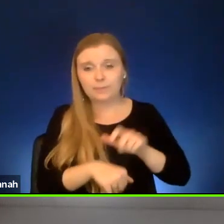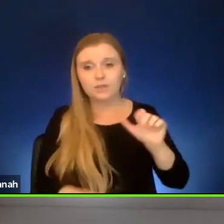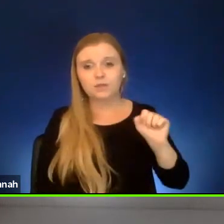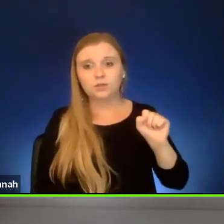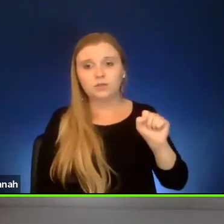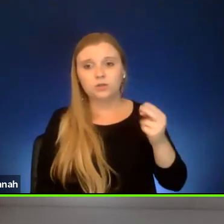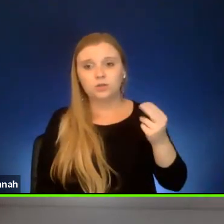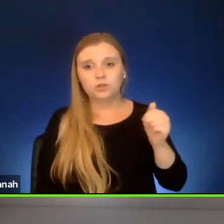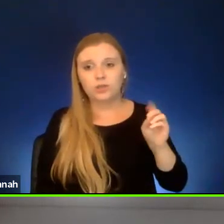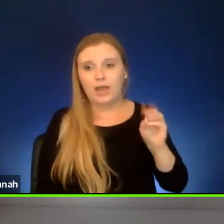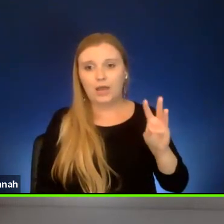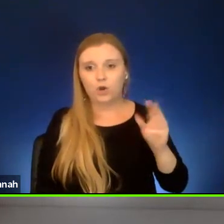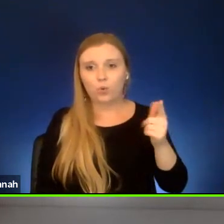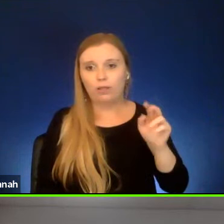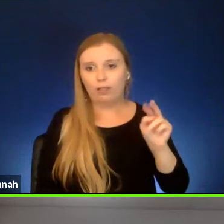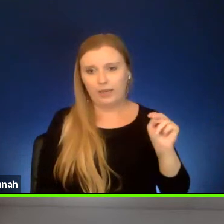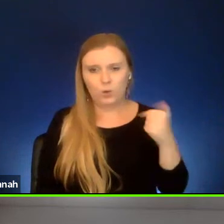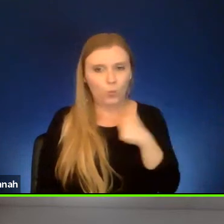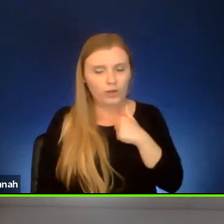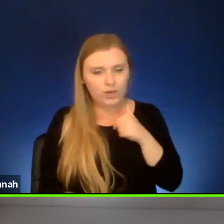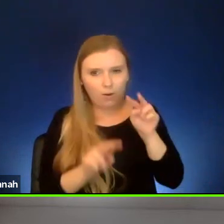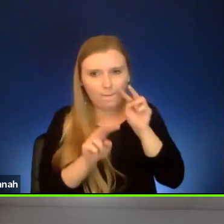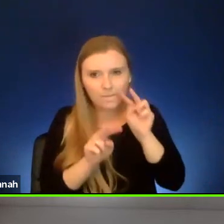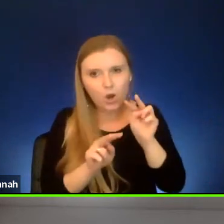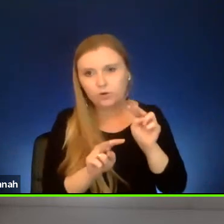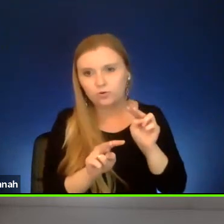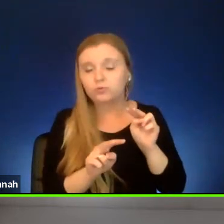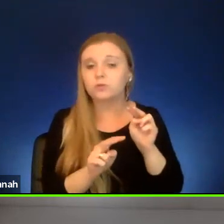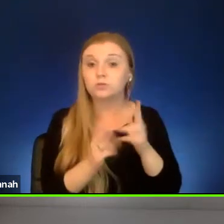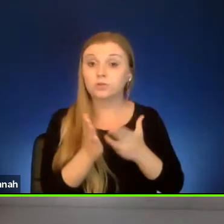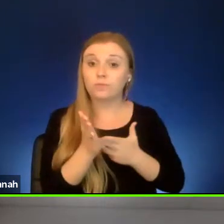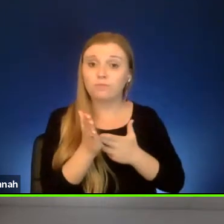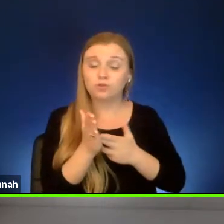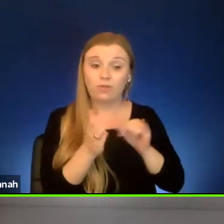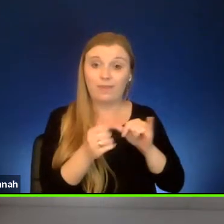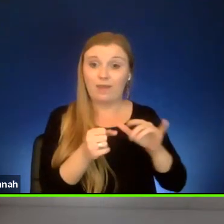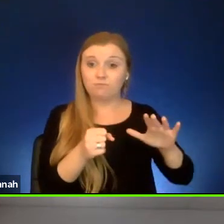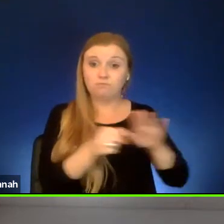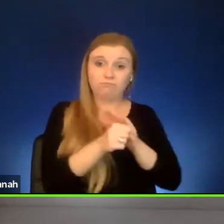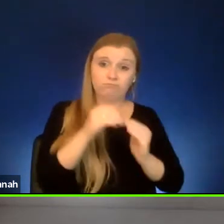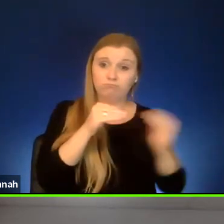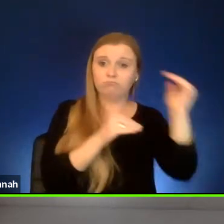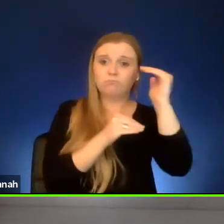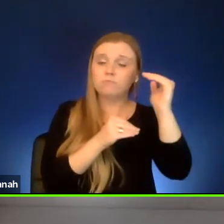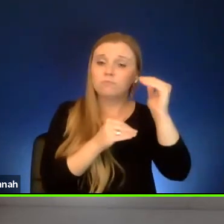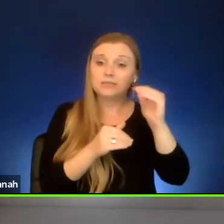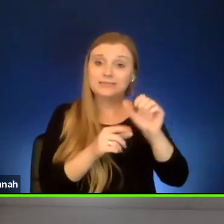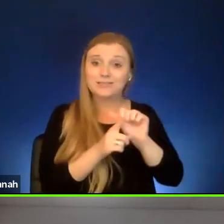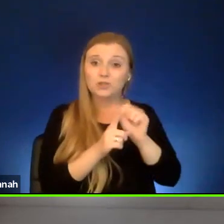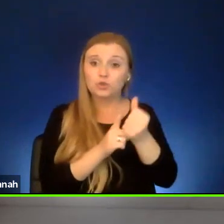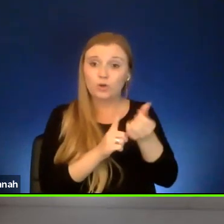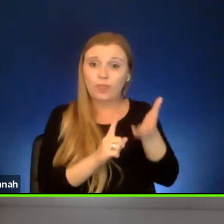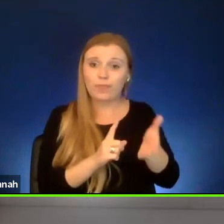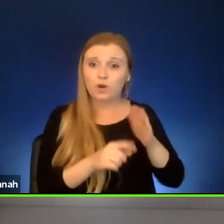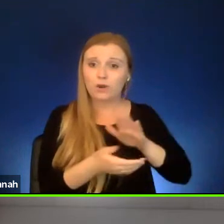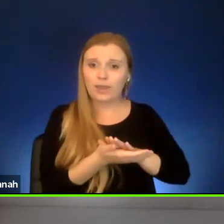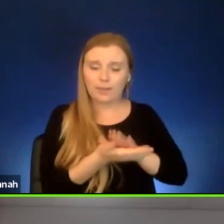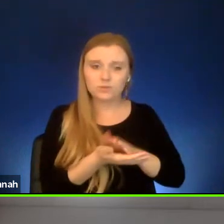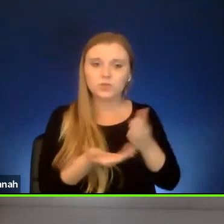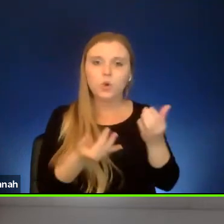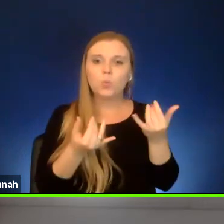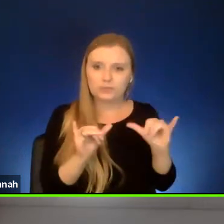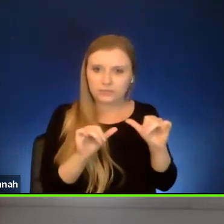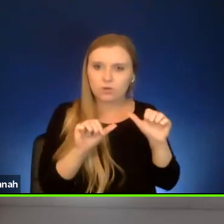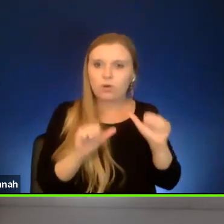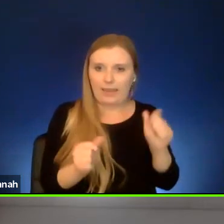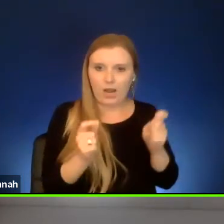closely monitoring and making sure that the overcrowding situation that's at the campus will still be able to accommodate.